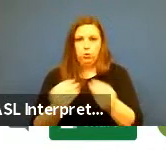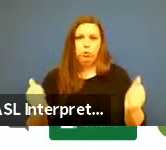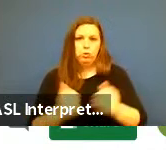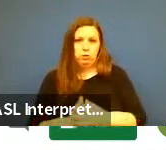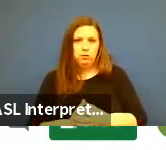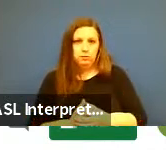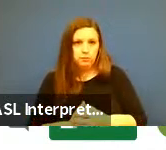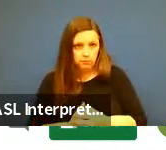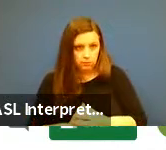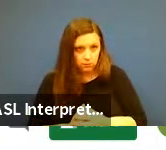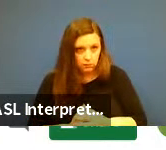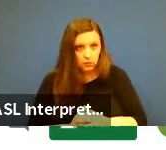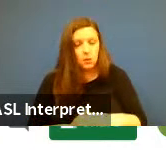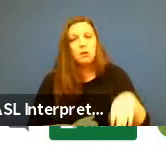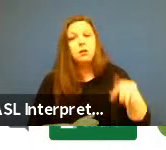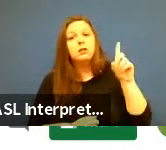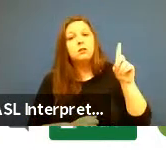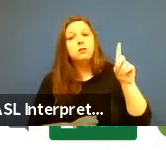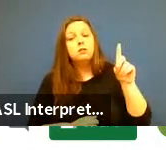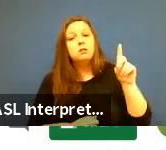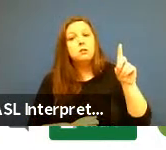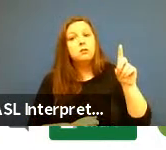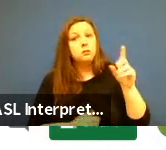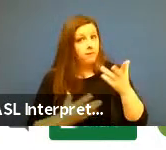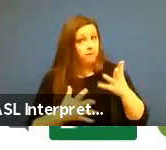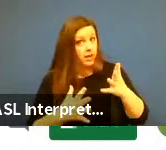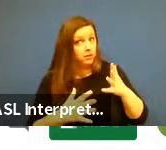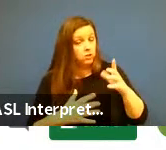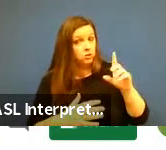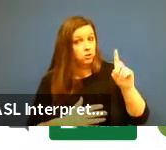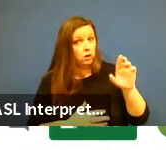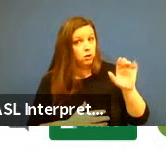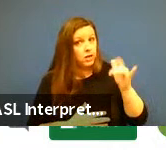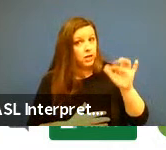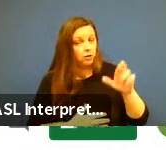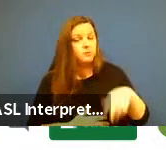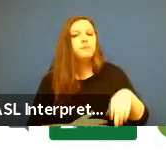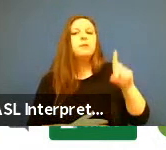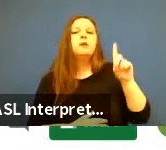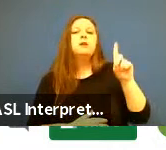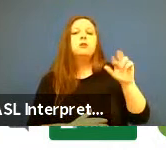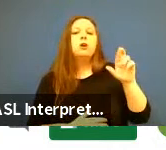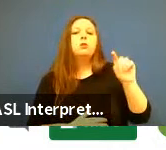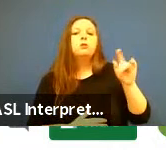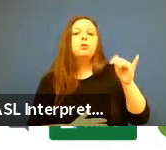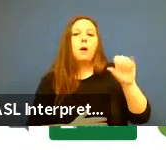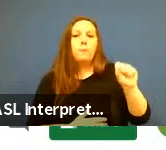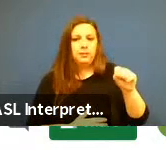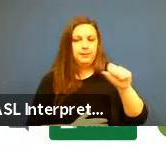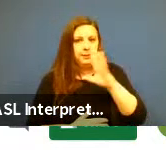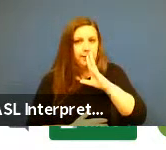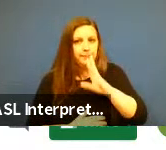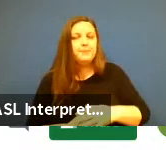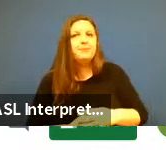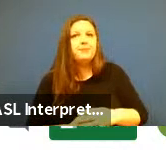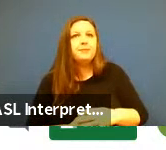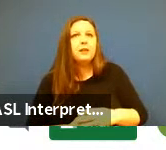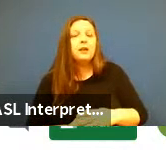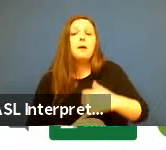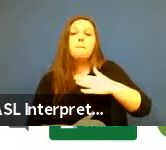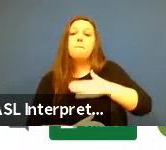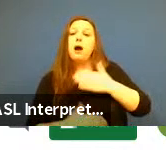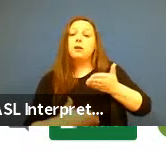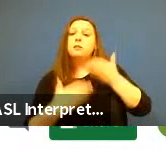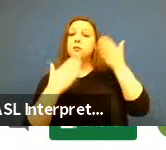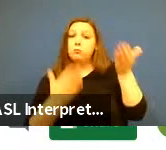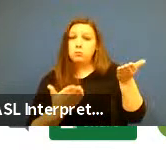And I don't know if you can, I'm sorry, did you finish, Dr. Yeager? Yes, ma'am. Thank you. Okay, thank you. My suggestion